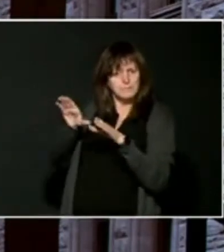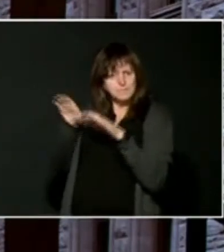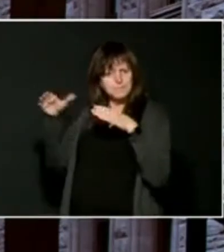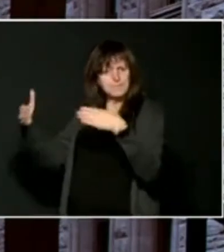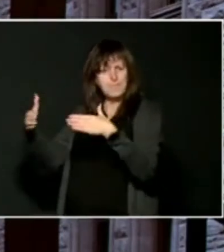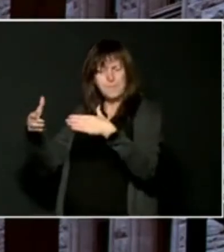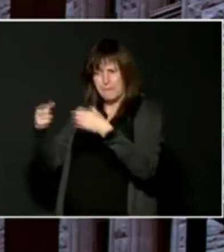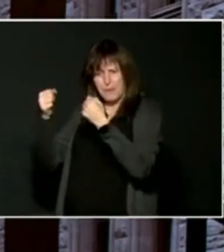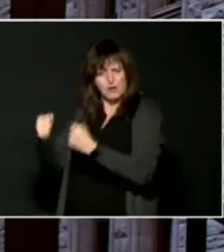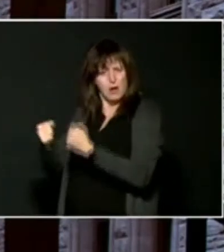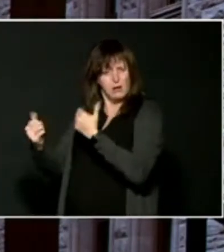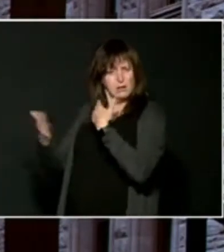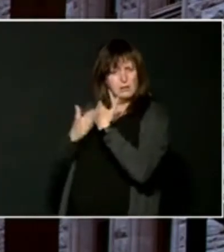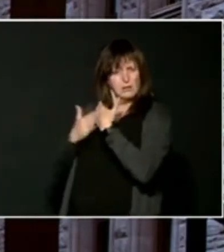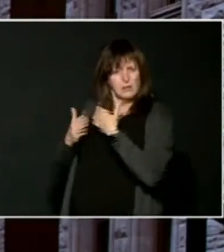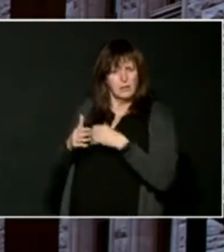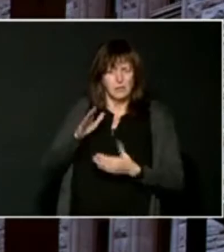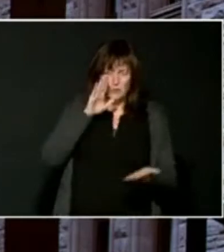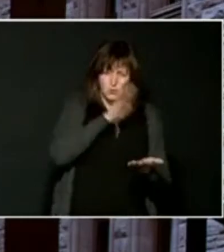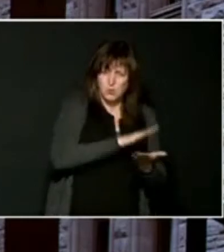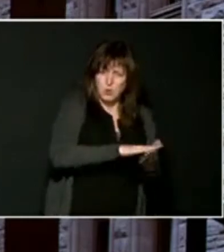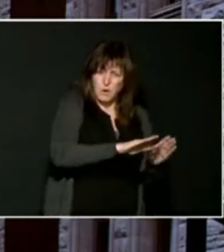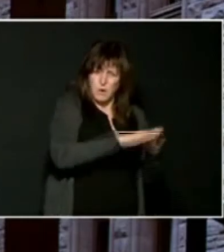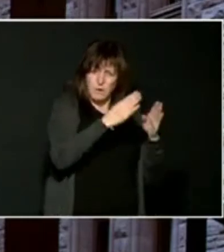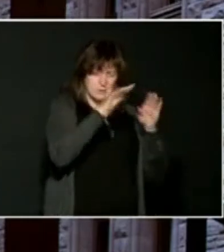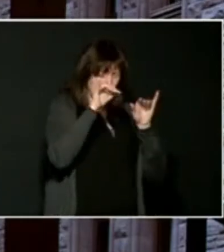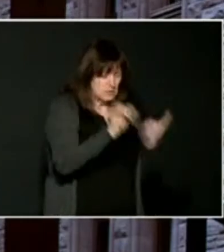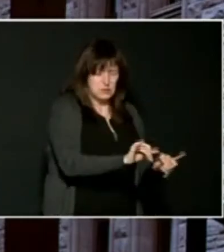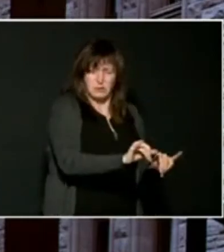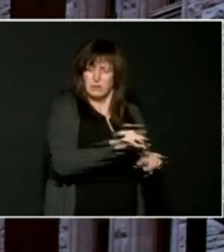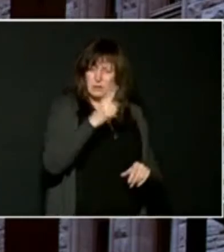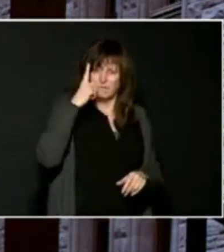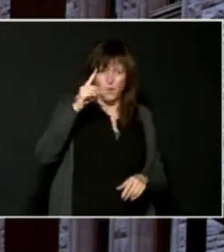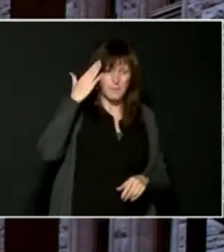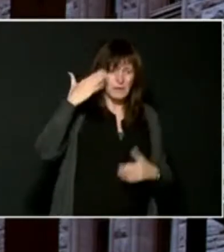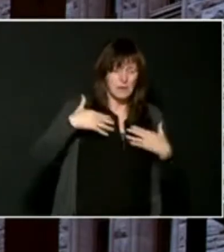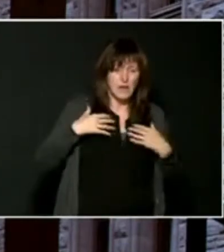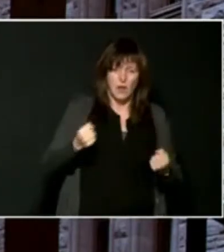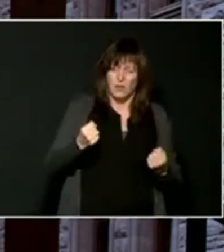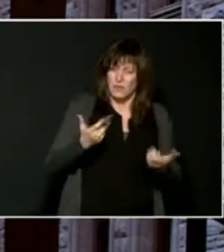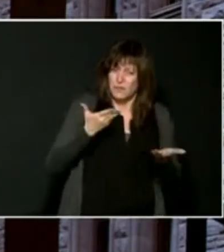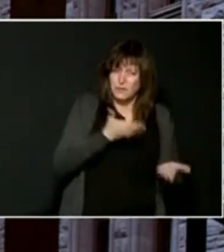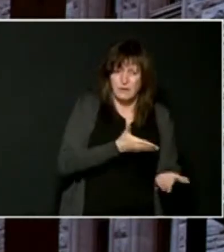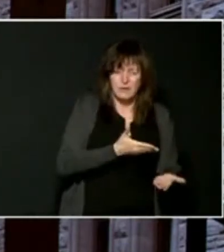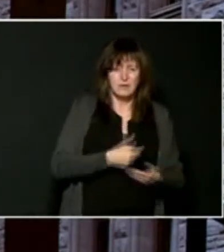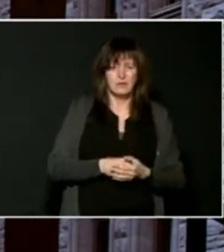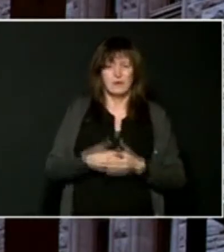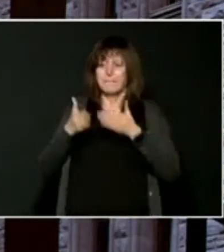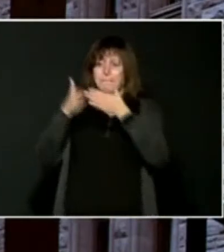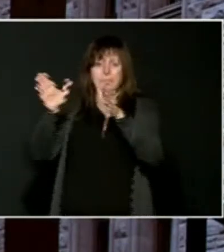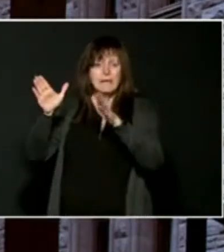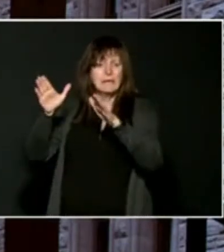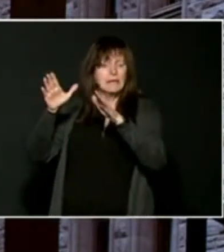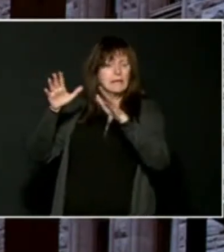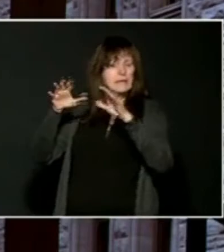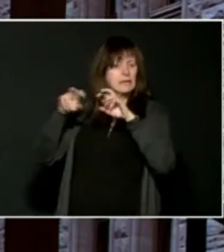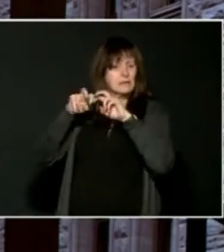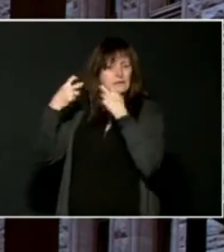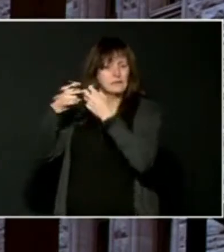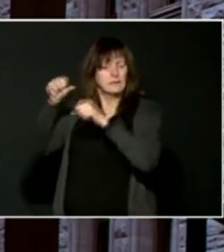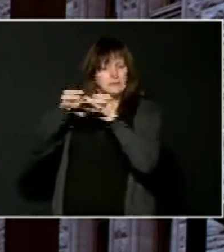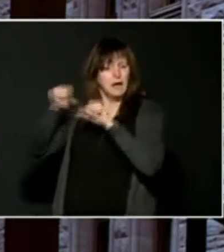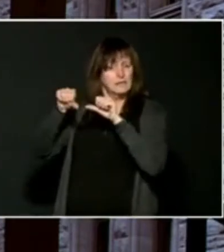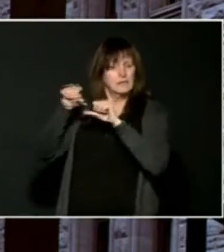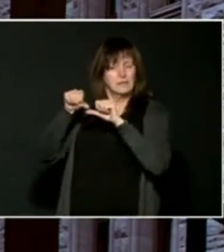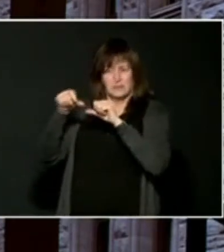the schools remain open, and our public health measures table has strongly ratified that position. We are seeing over the last number of weeks, like we